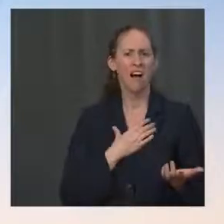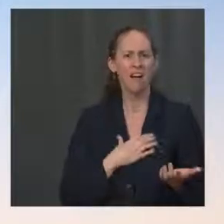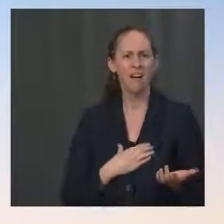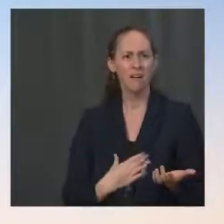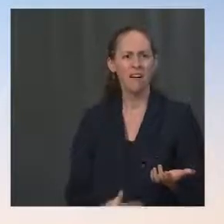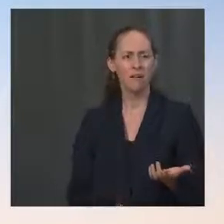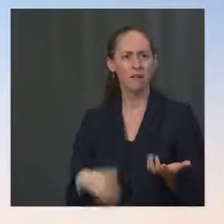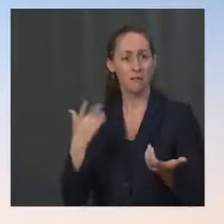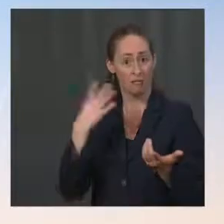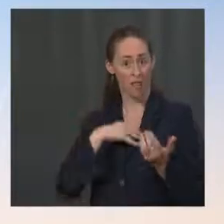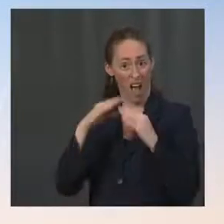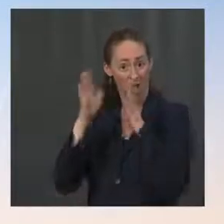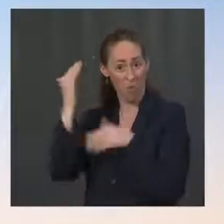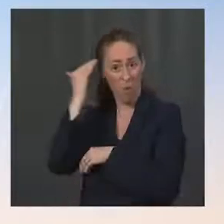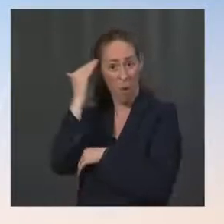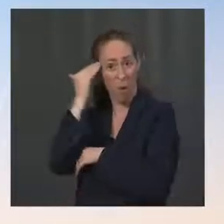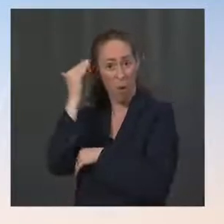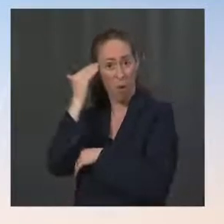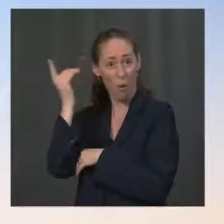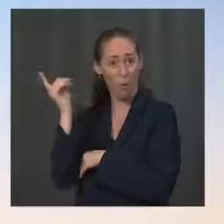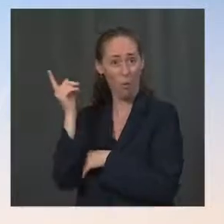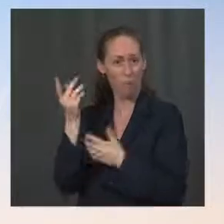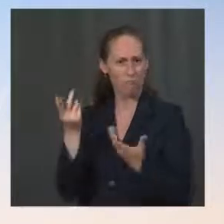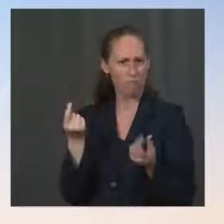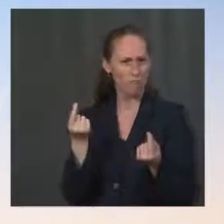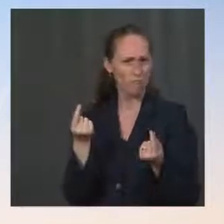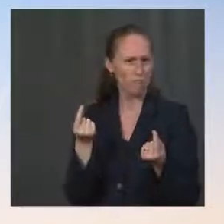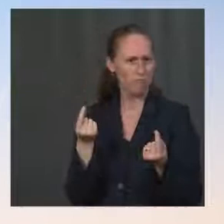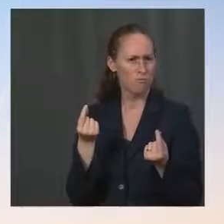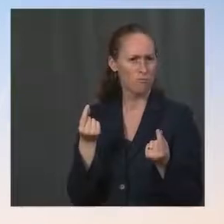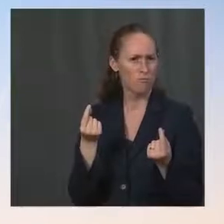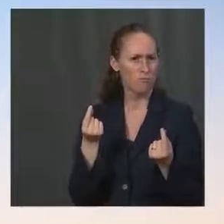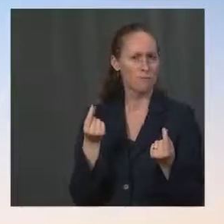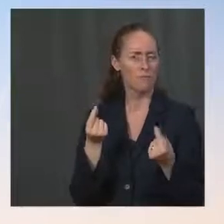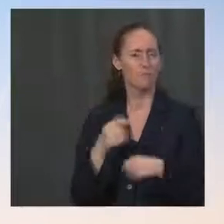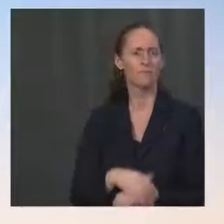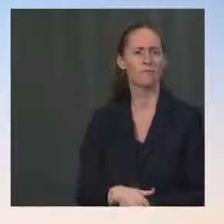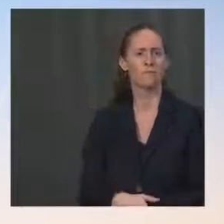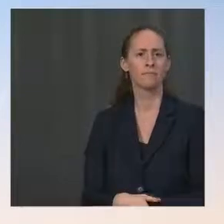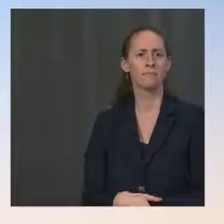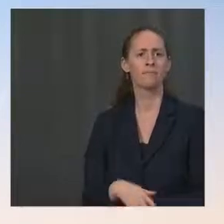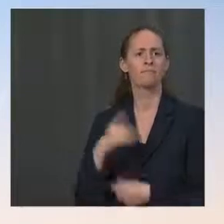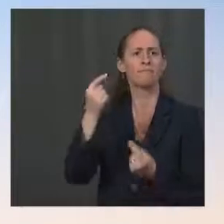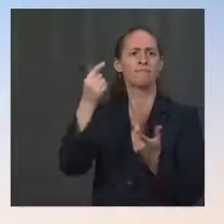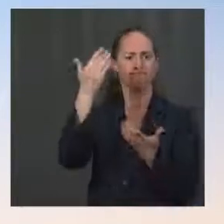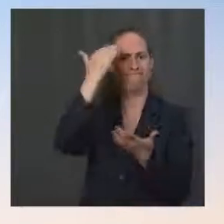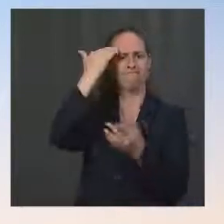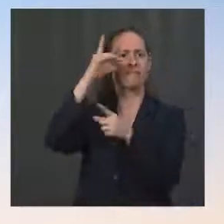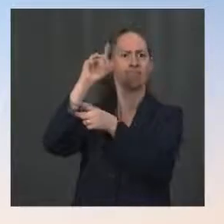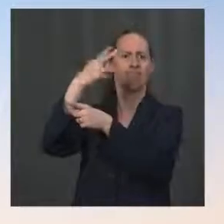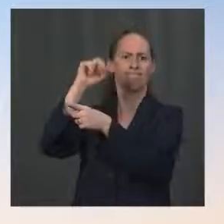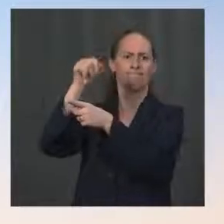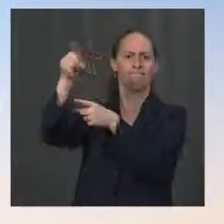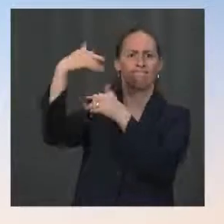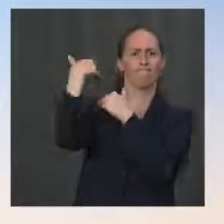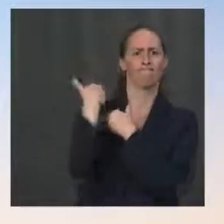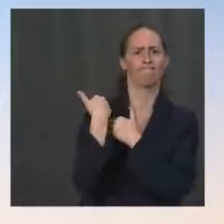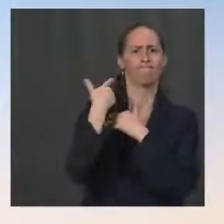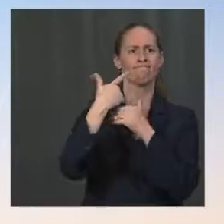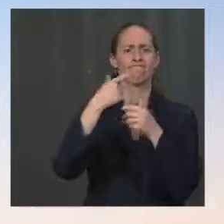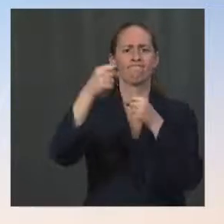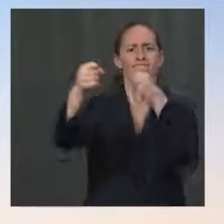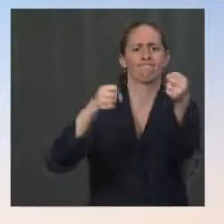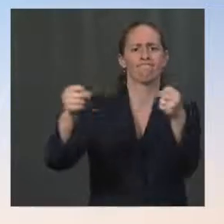of, and are you making any efforts to smooth this out? I know you said DHS is sort of taking the lead on relocating Afghans, but what does the White House think about